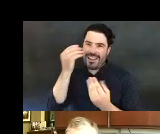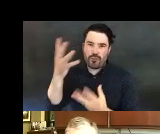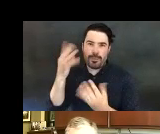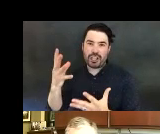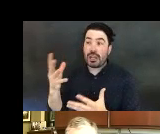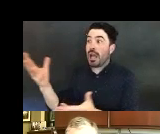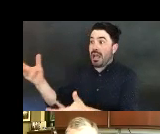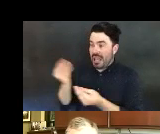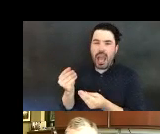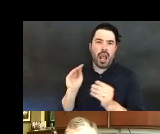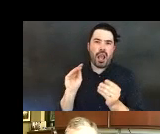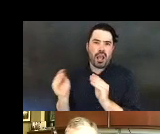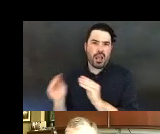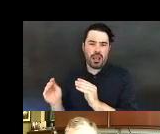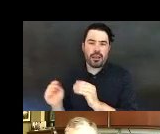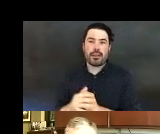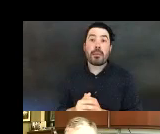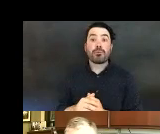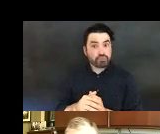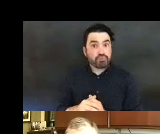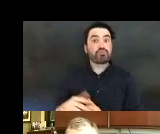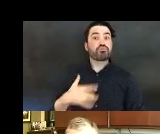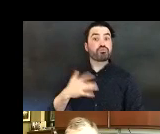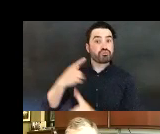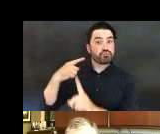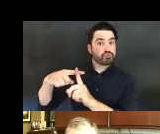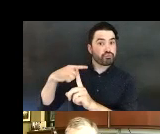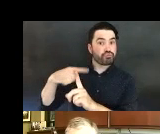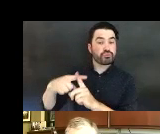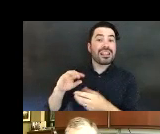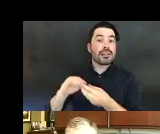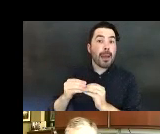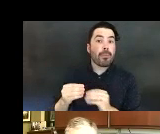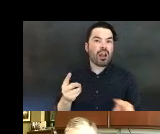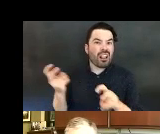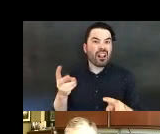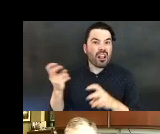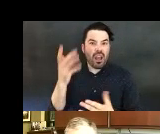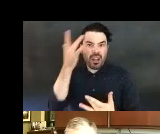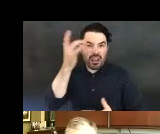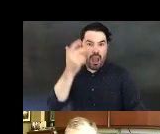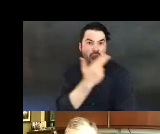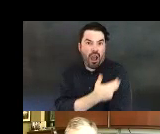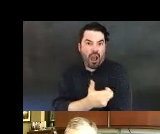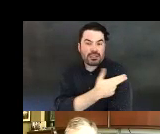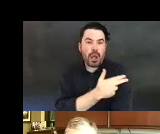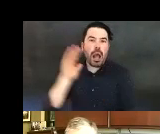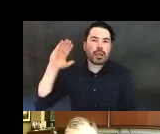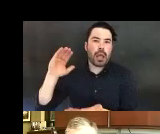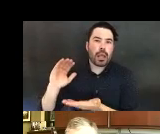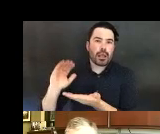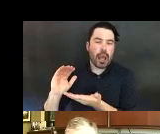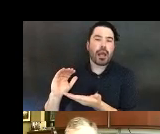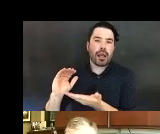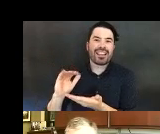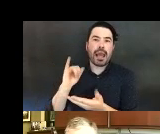is somewhat encouraging that we're seeing lower numbers of hospitalizations, and that rate is starting to decline.